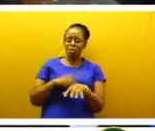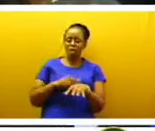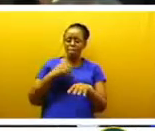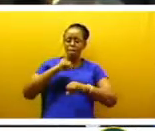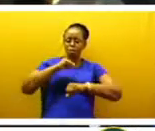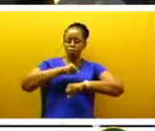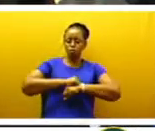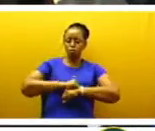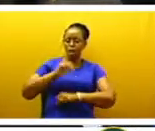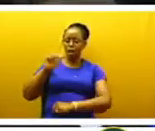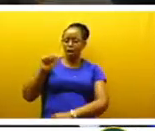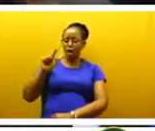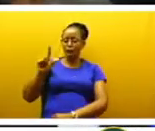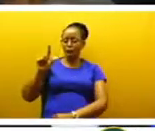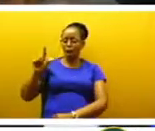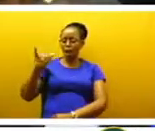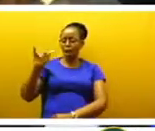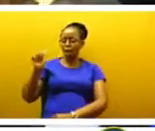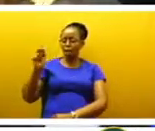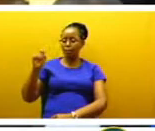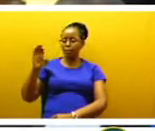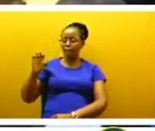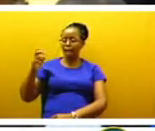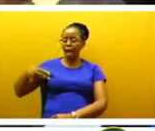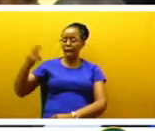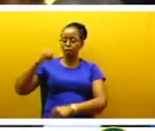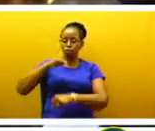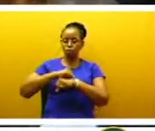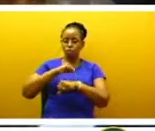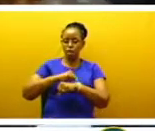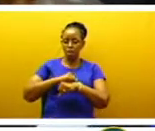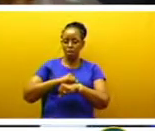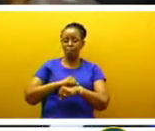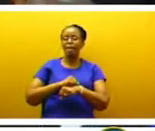every year,